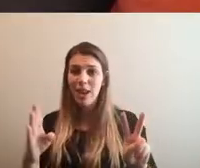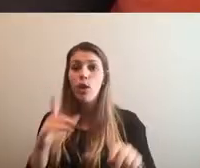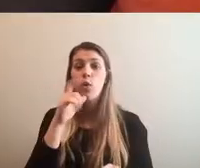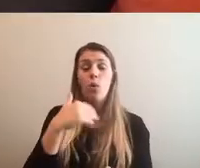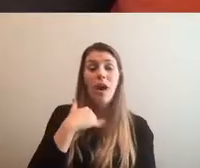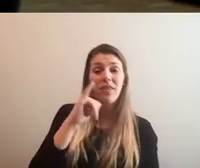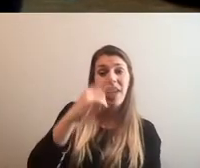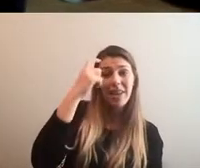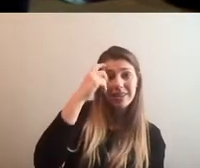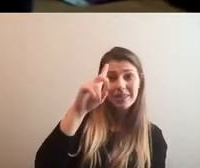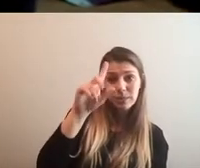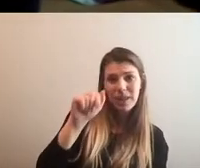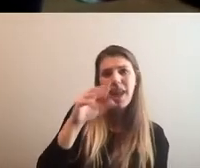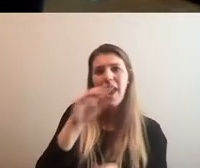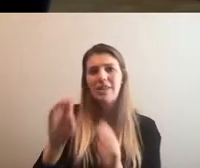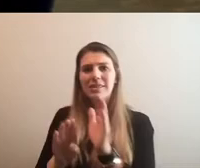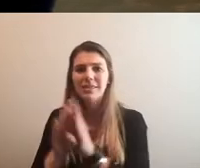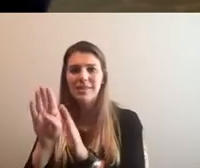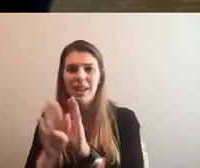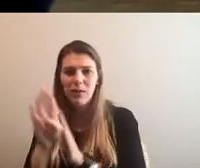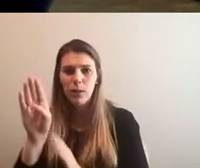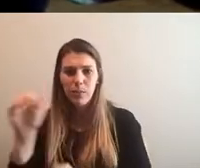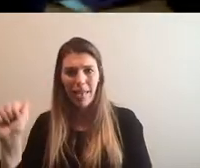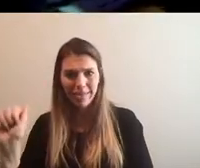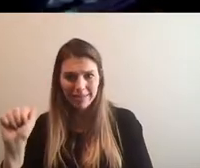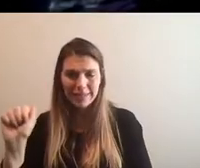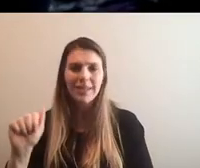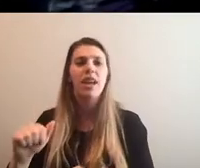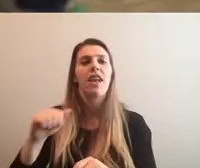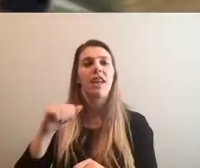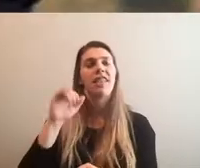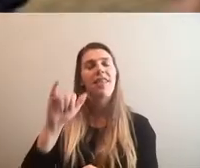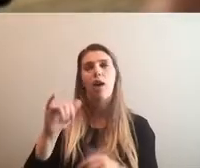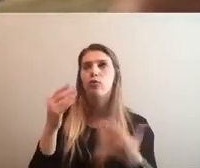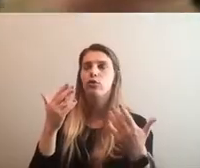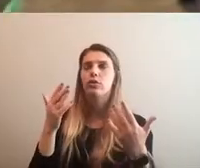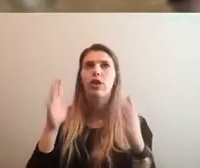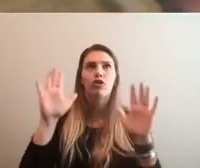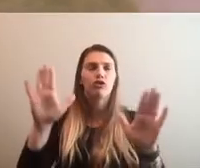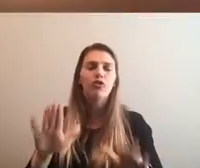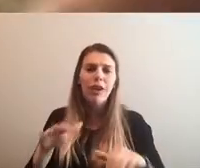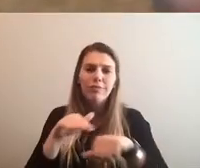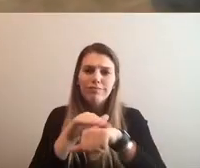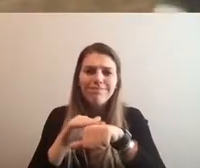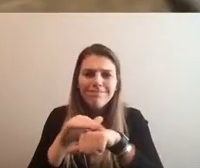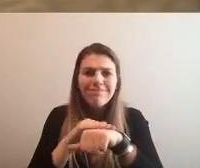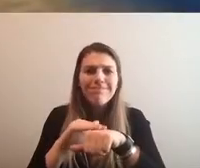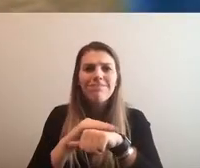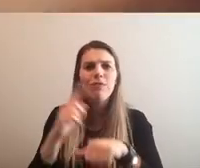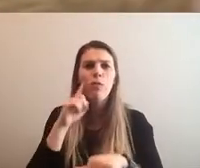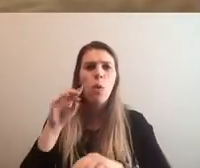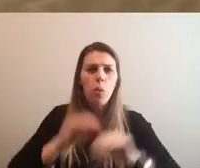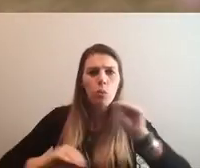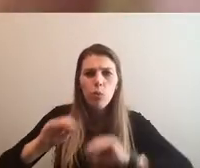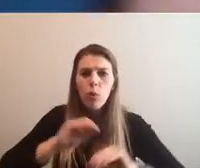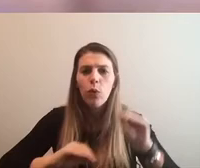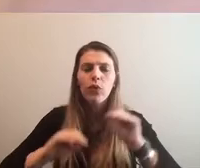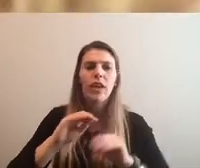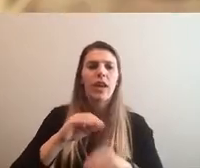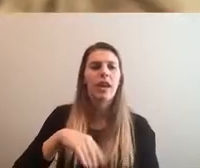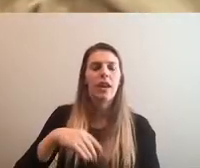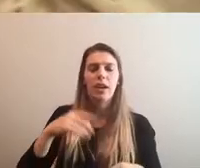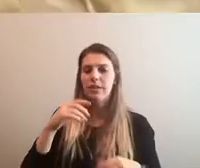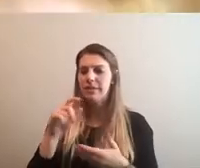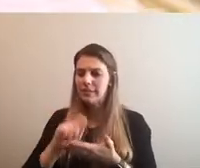and typically developing athletes. It was a great introduction to gross motor skills, fine motor skills, the